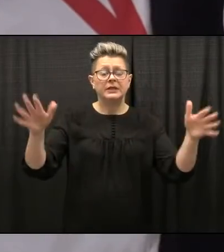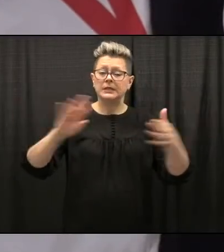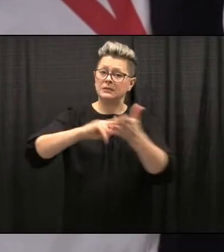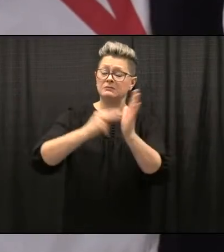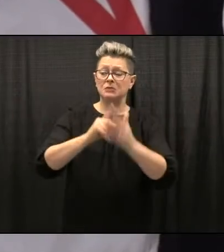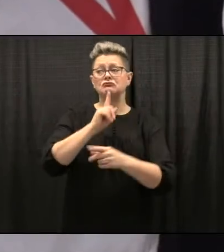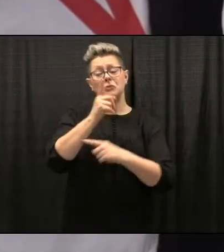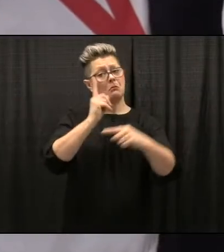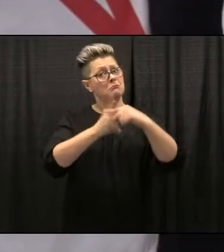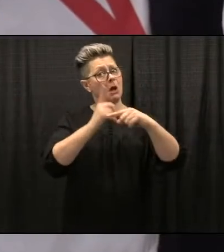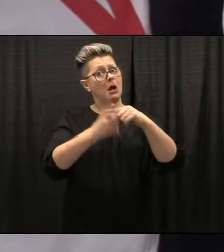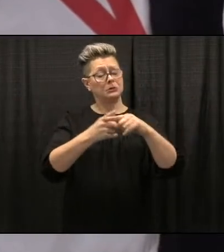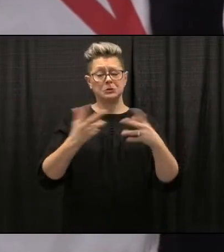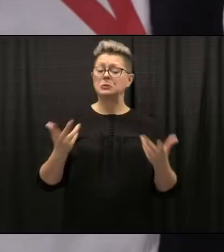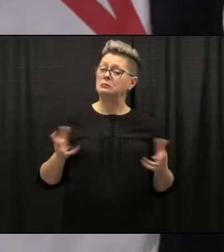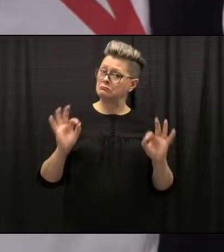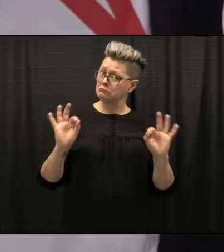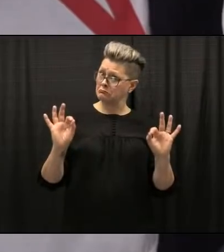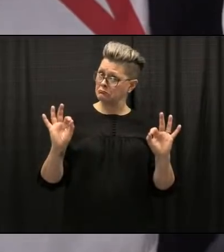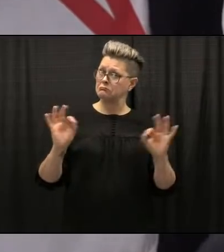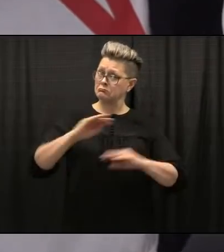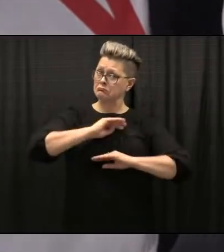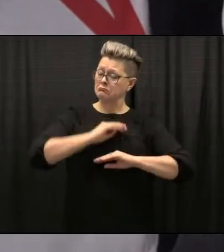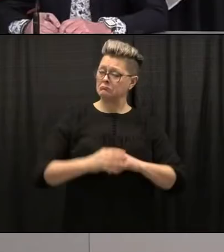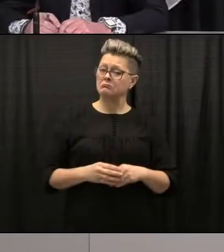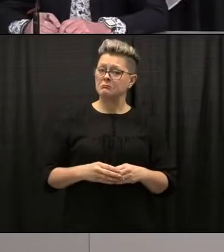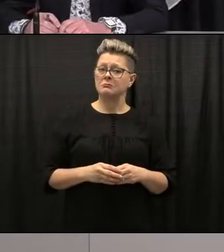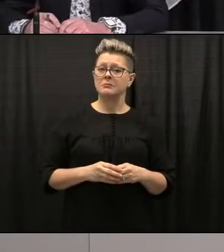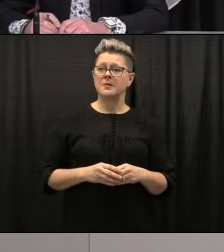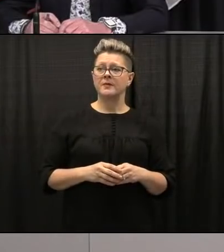positive finding to date anyway.